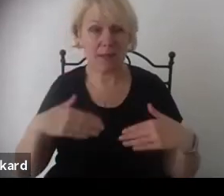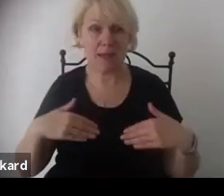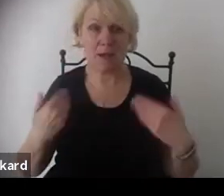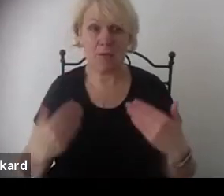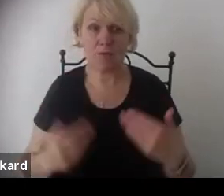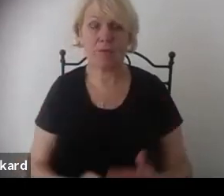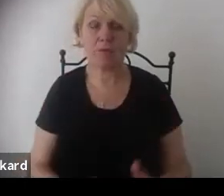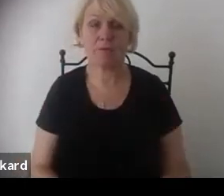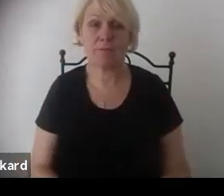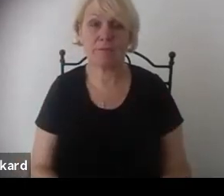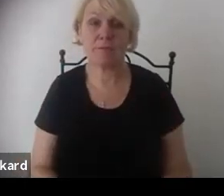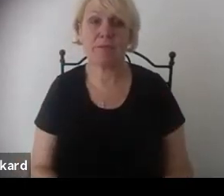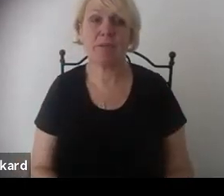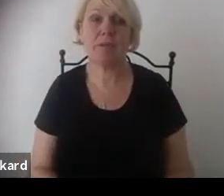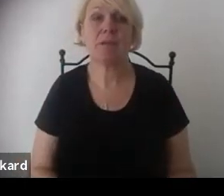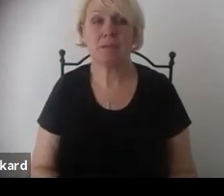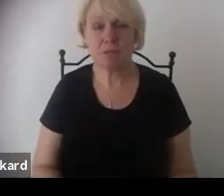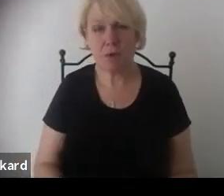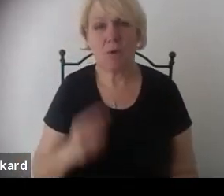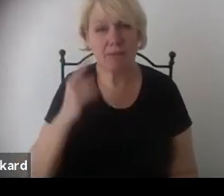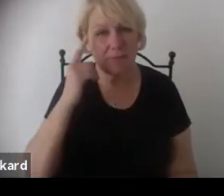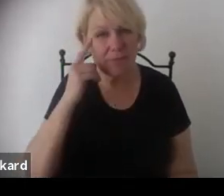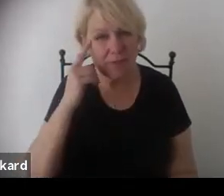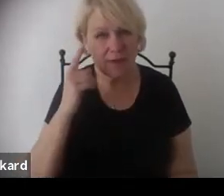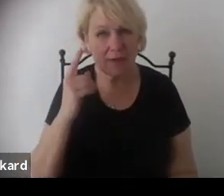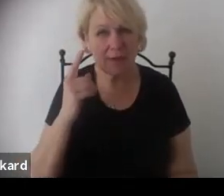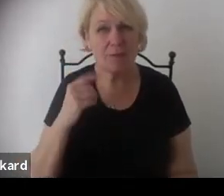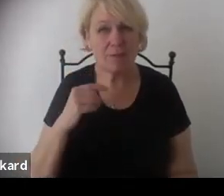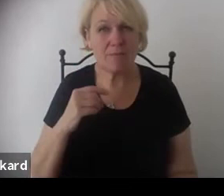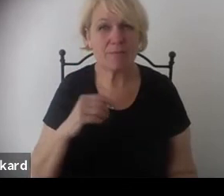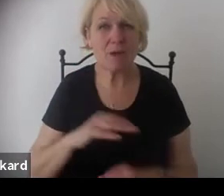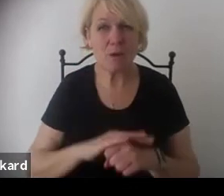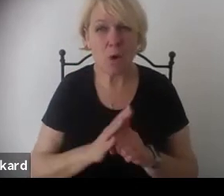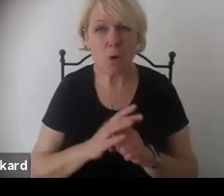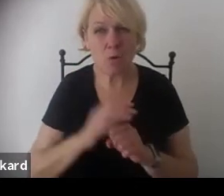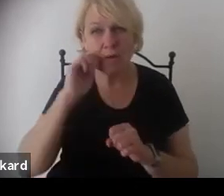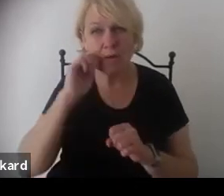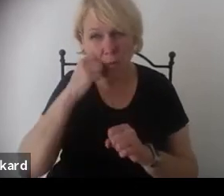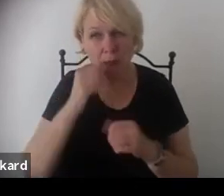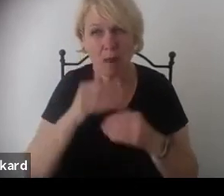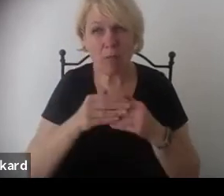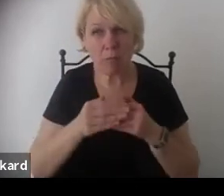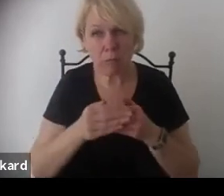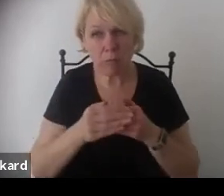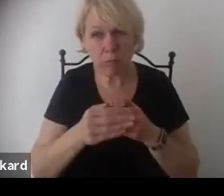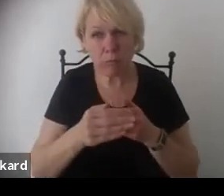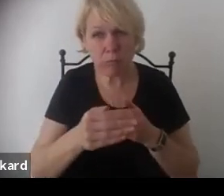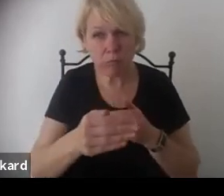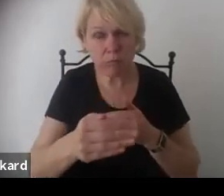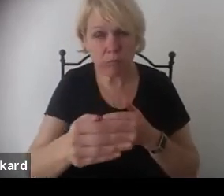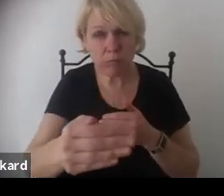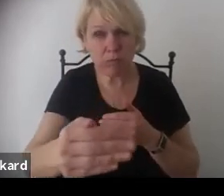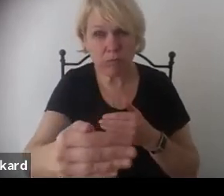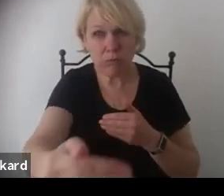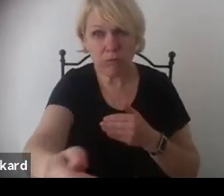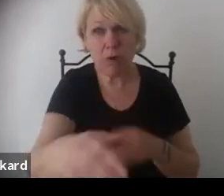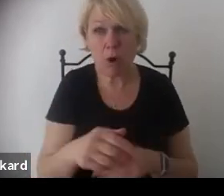at this probably being quite a long-term demand. Those of you